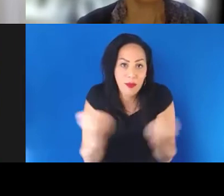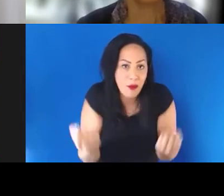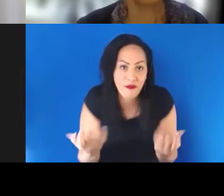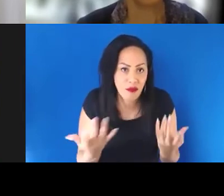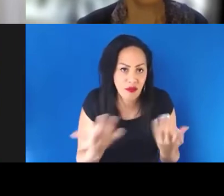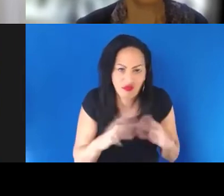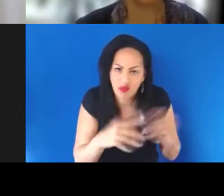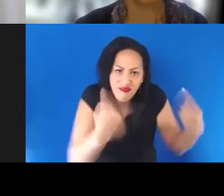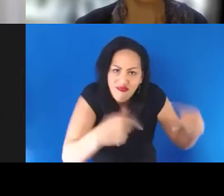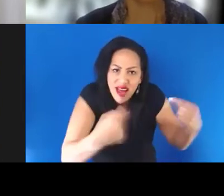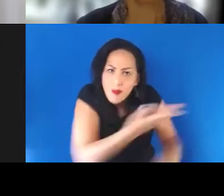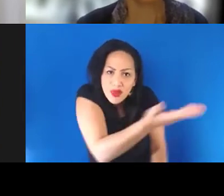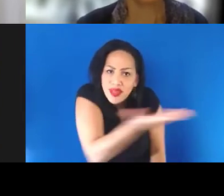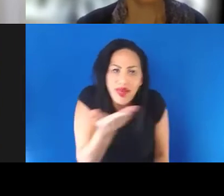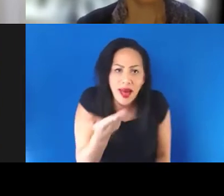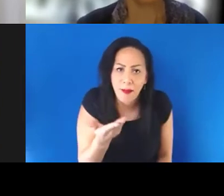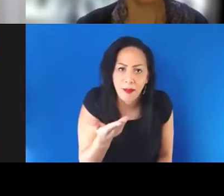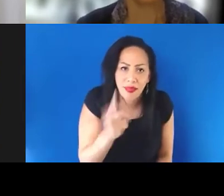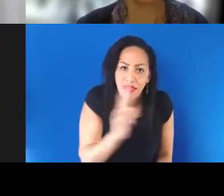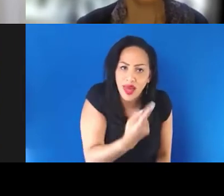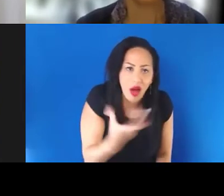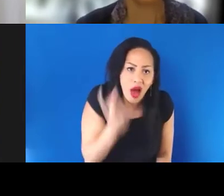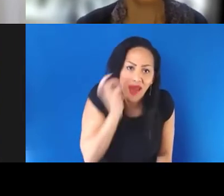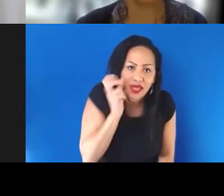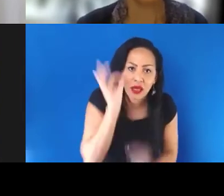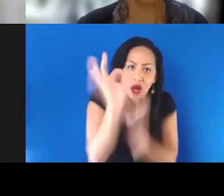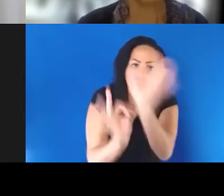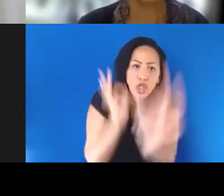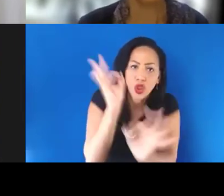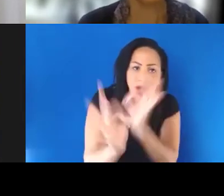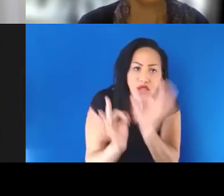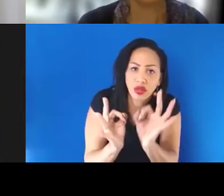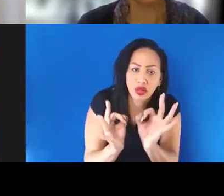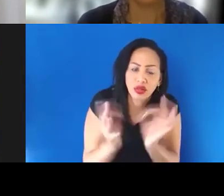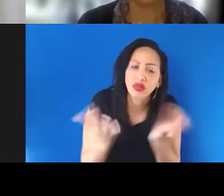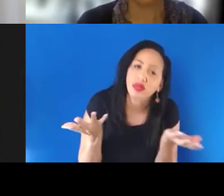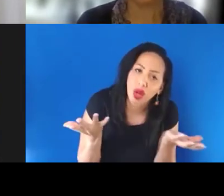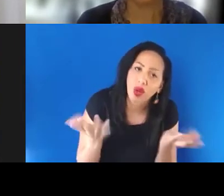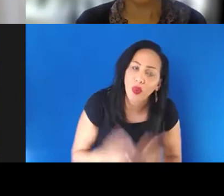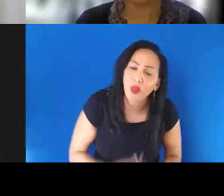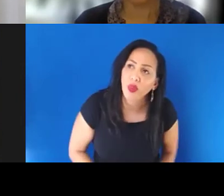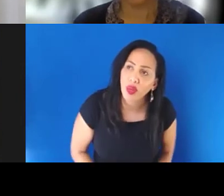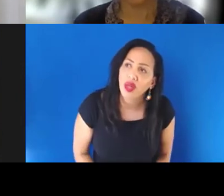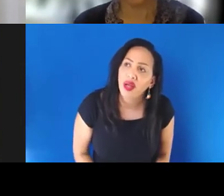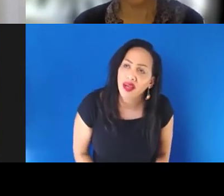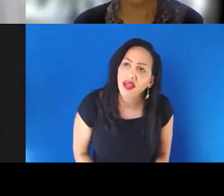them. So I feel that being able